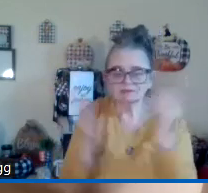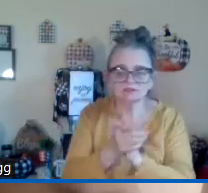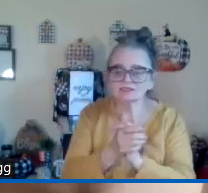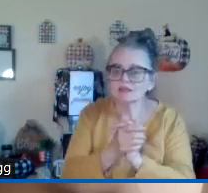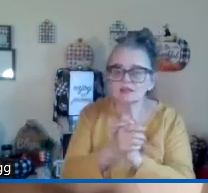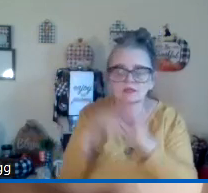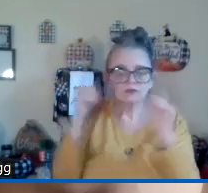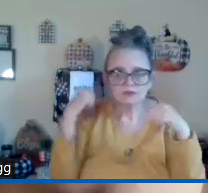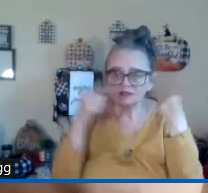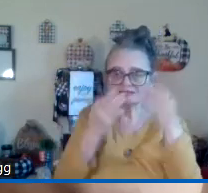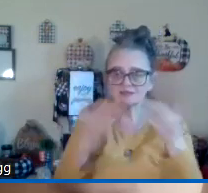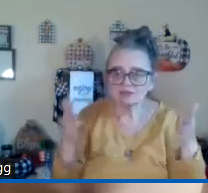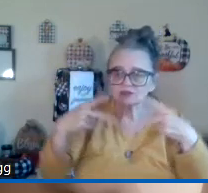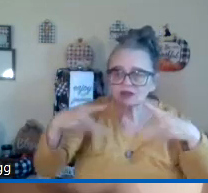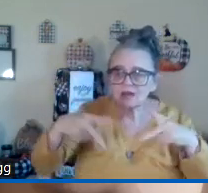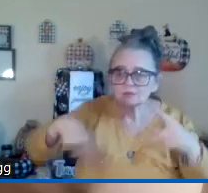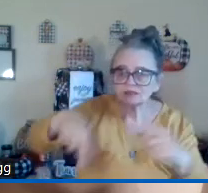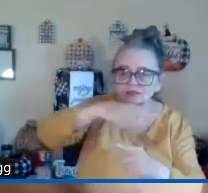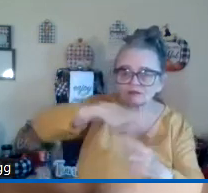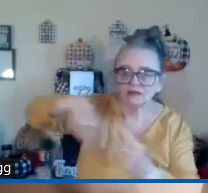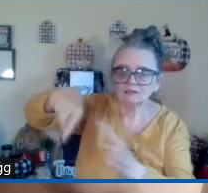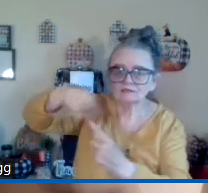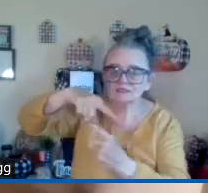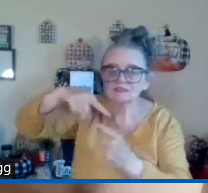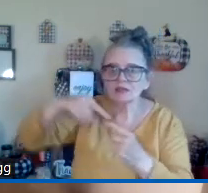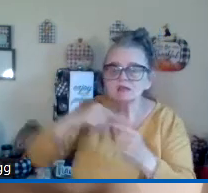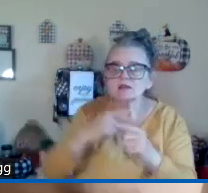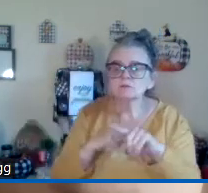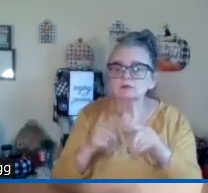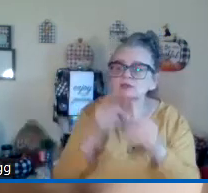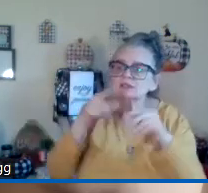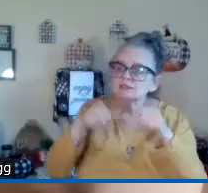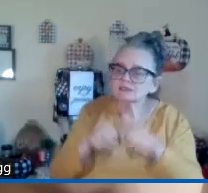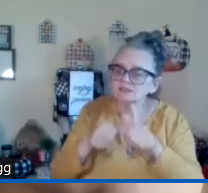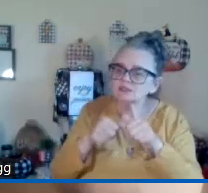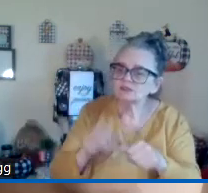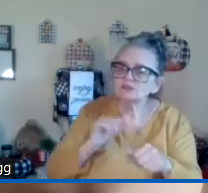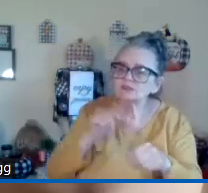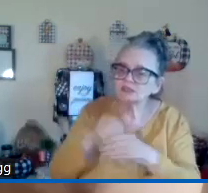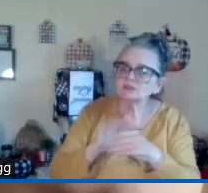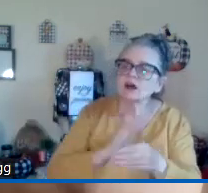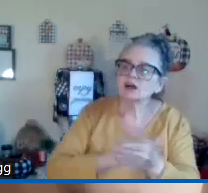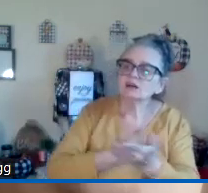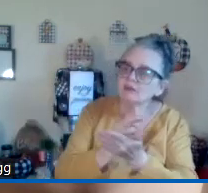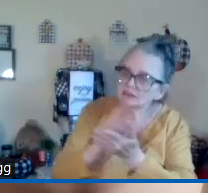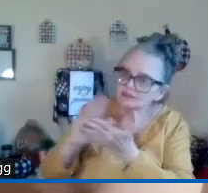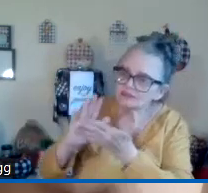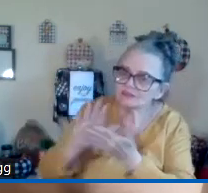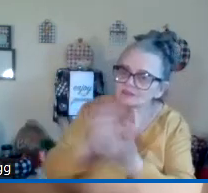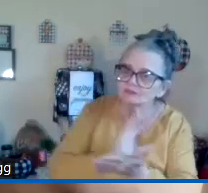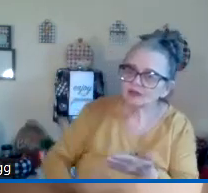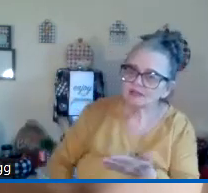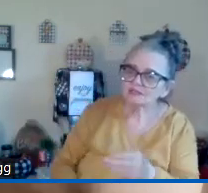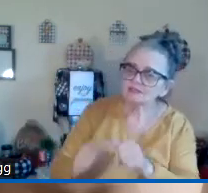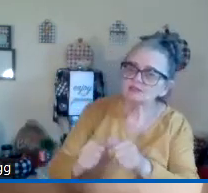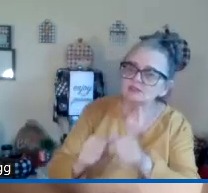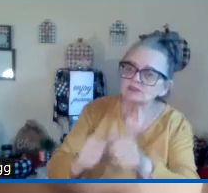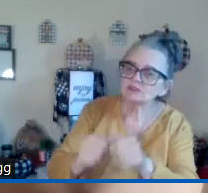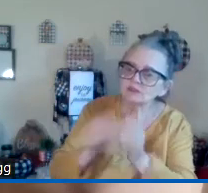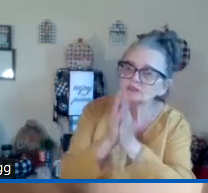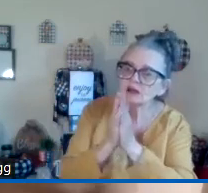And, just those crazy things are happening around us. But we need to continue in our righteousness of